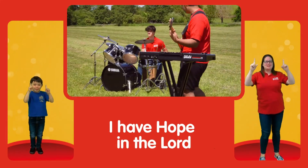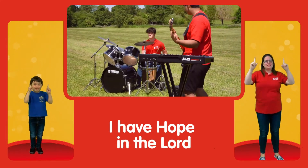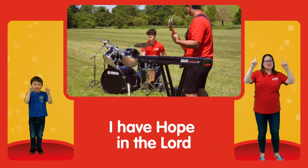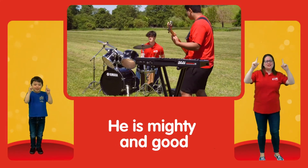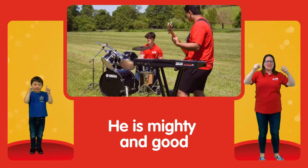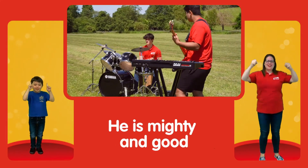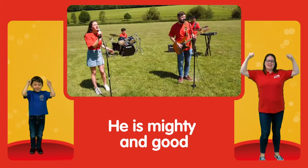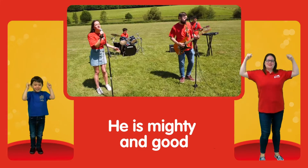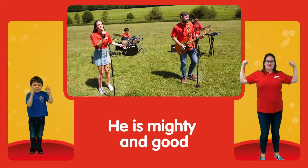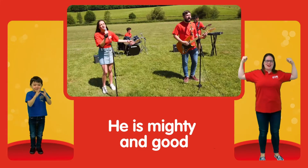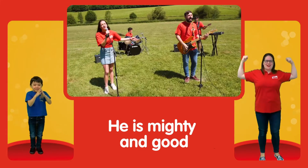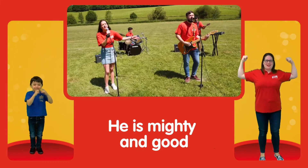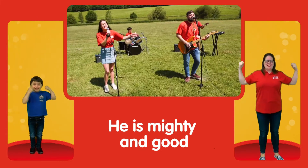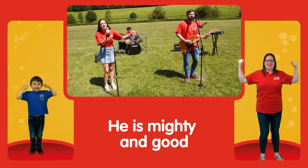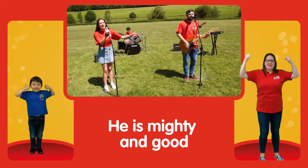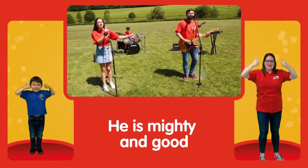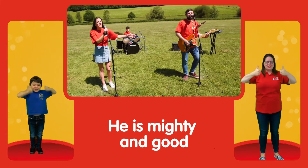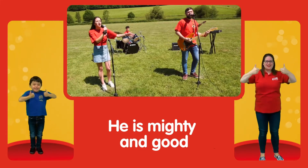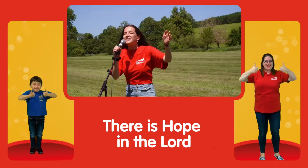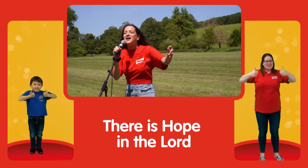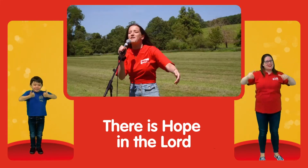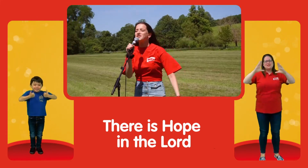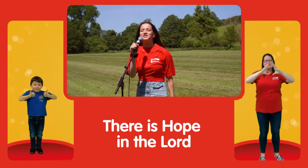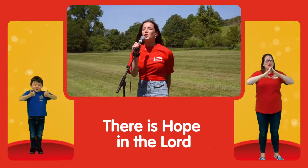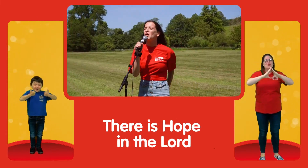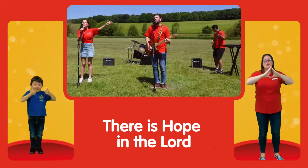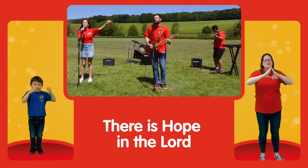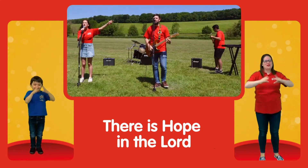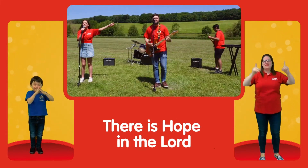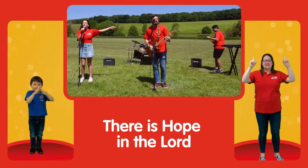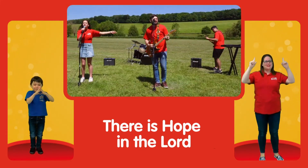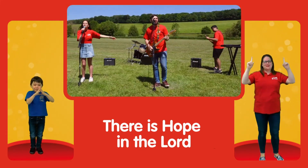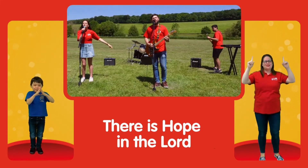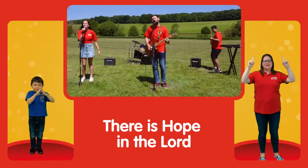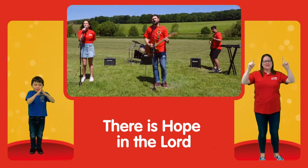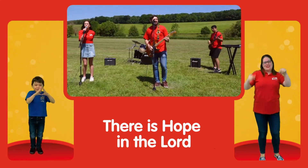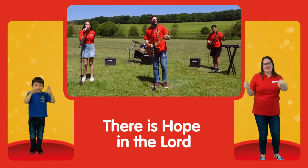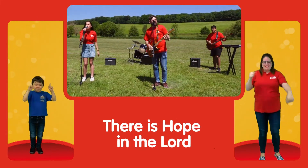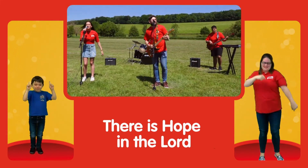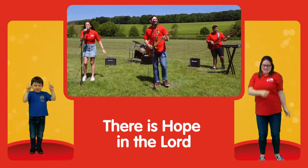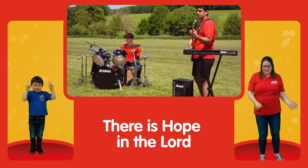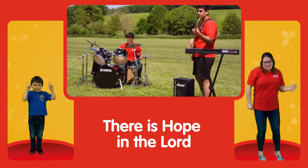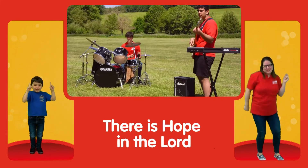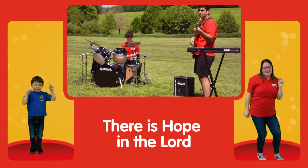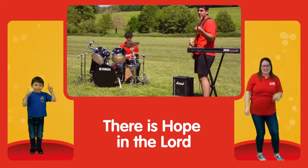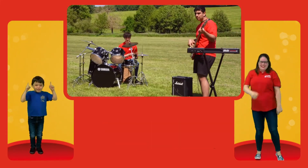in the Lord, He is mighty and good. There is hope in the Lord.